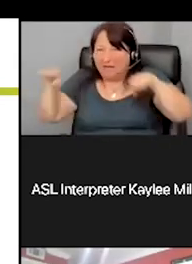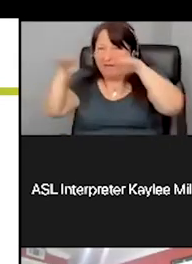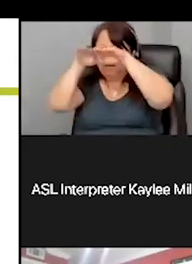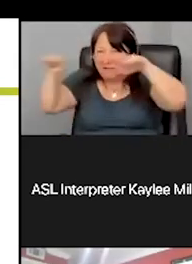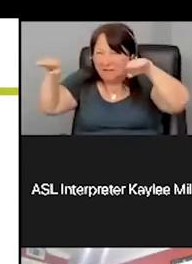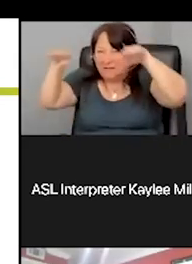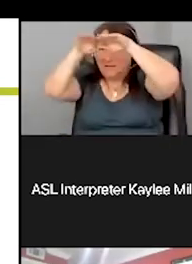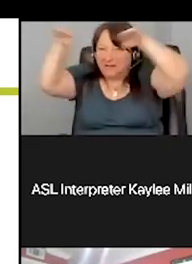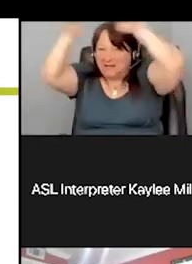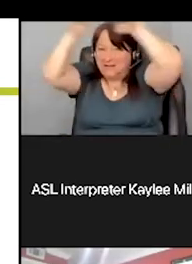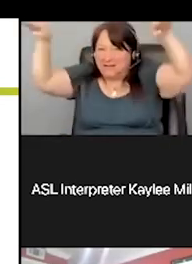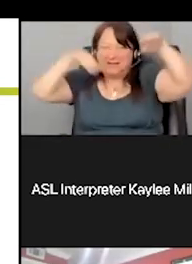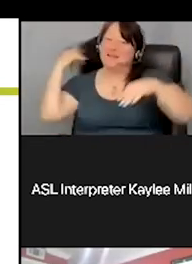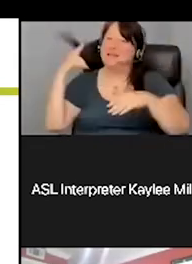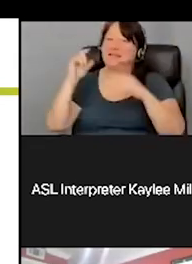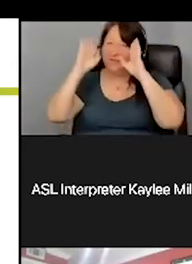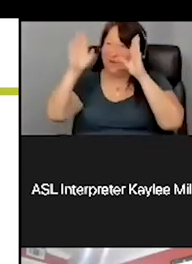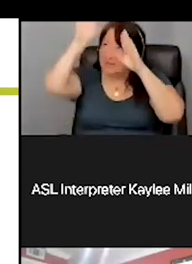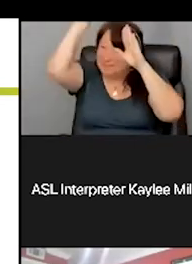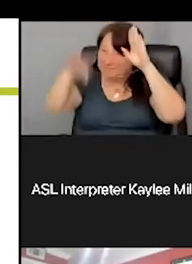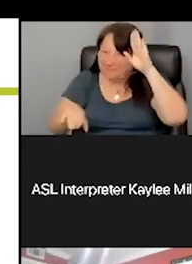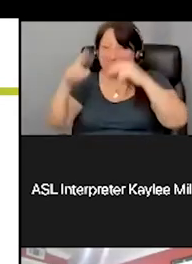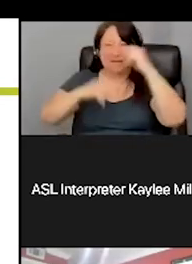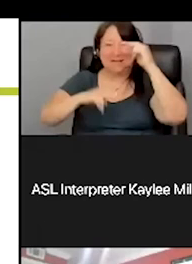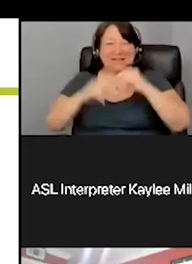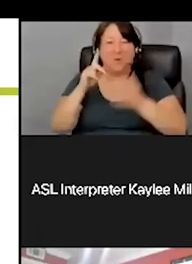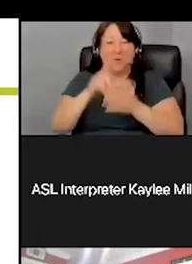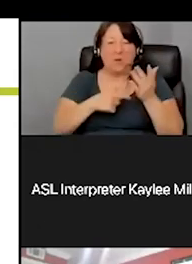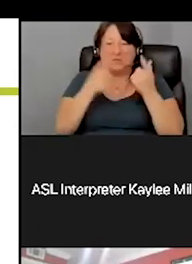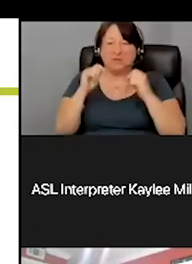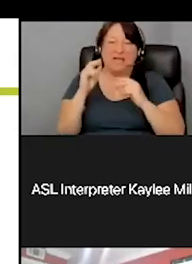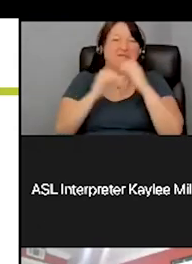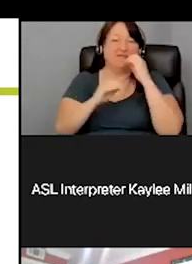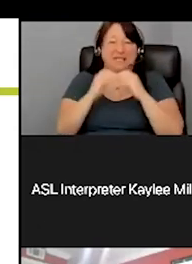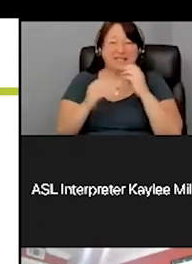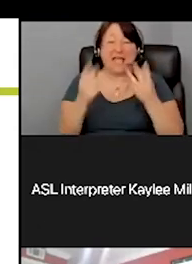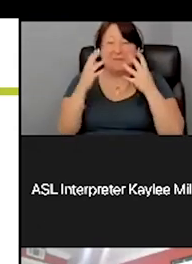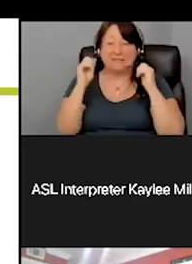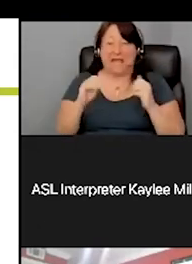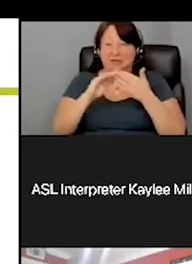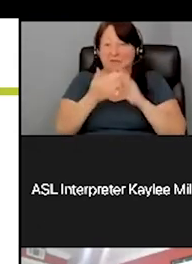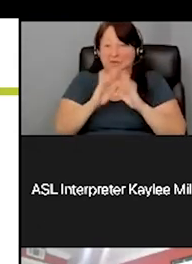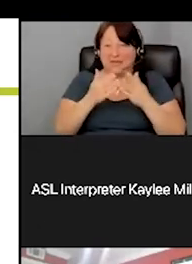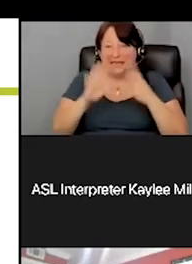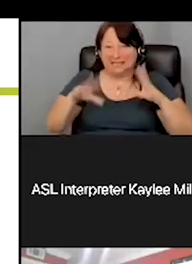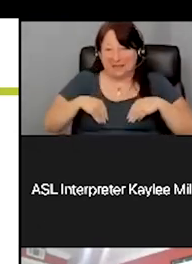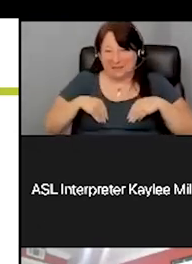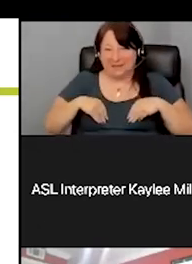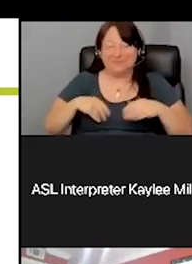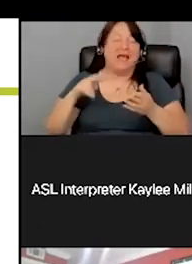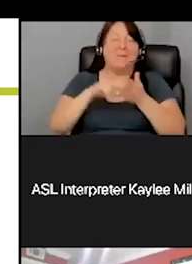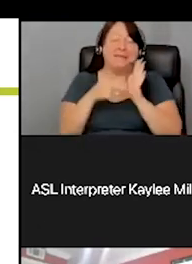what you're trying to figure out, what we're trying to fix, and how much can the community stomach. And by that, I mean,